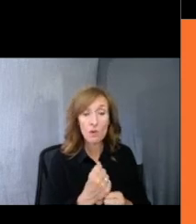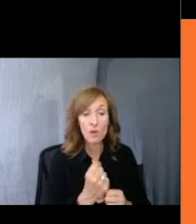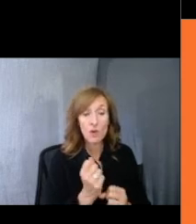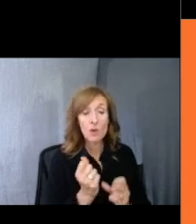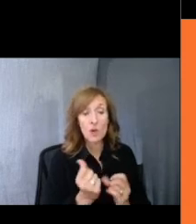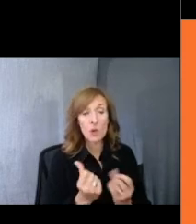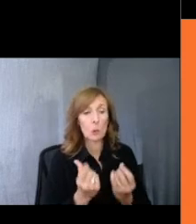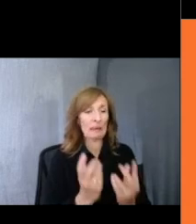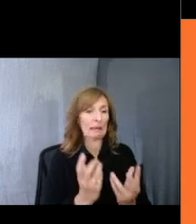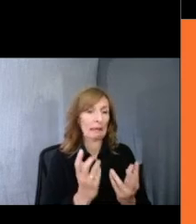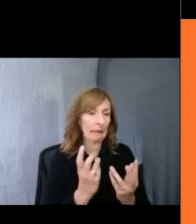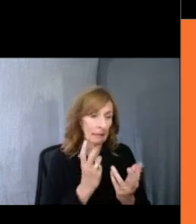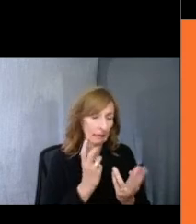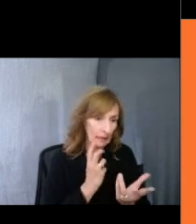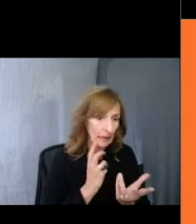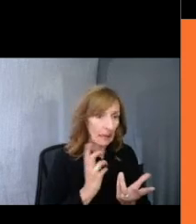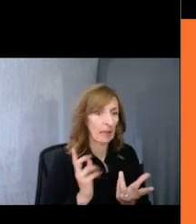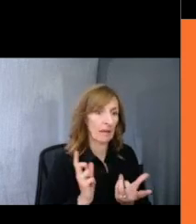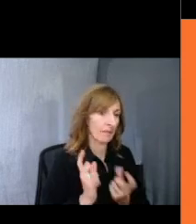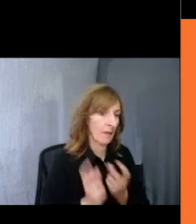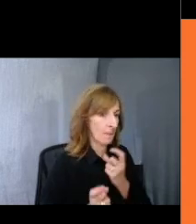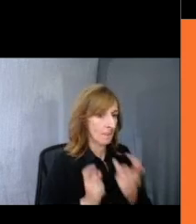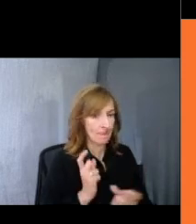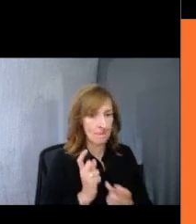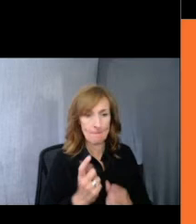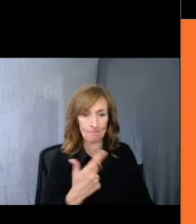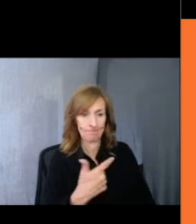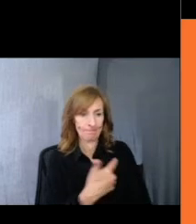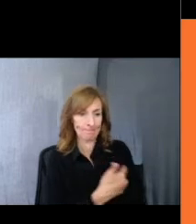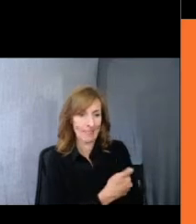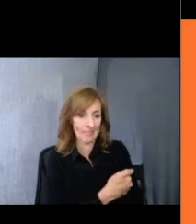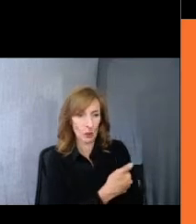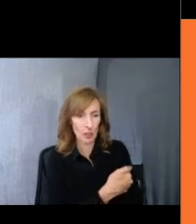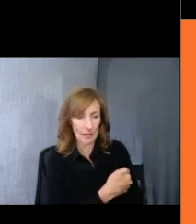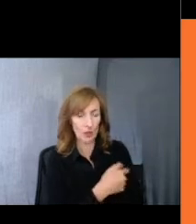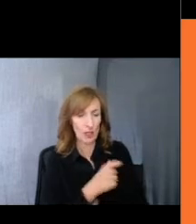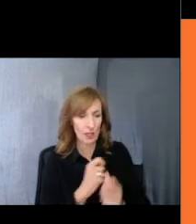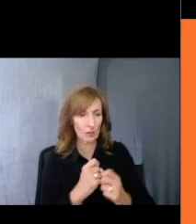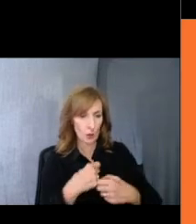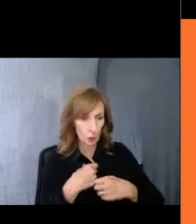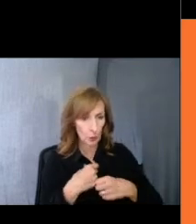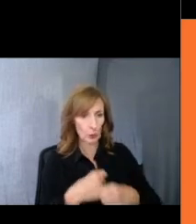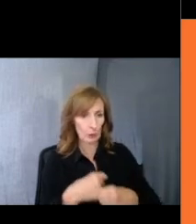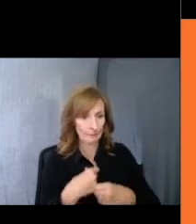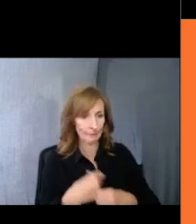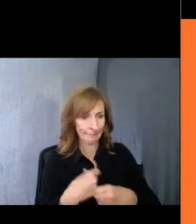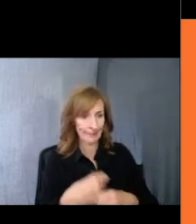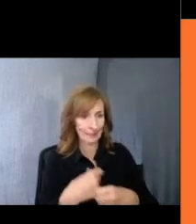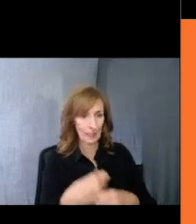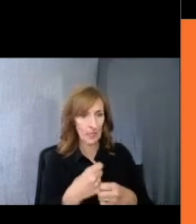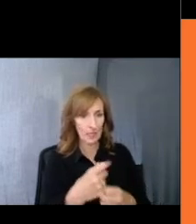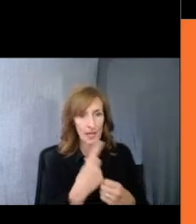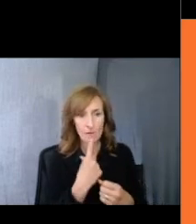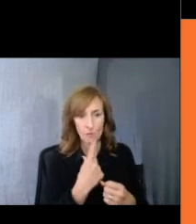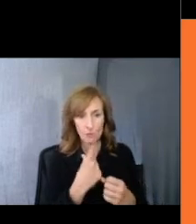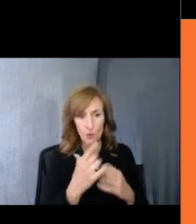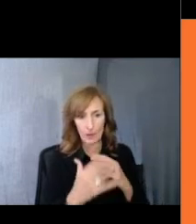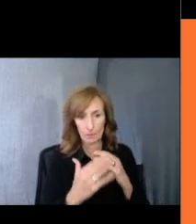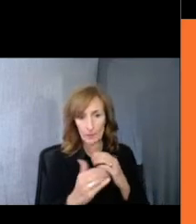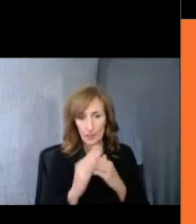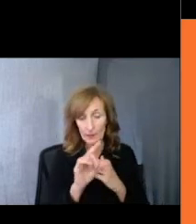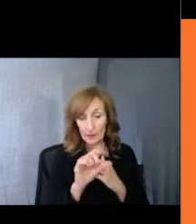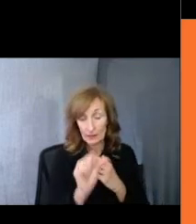exogenous source, or we give them injections to stimulate red blood cell production. And finally, the kidneys are also important